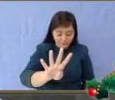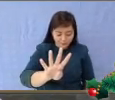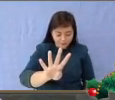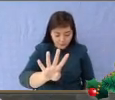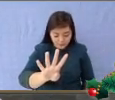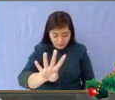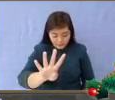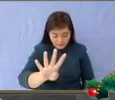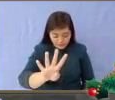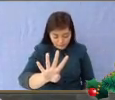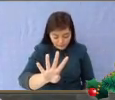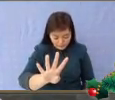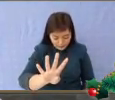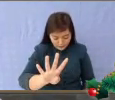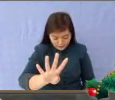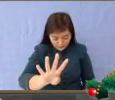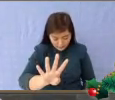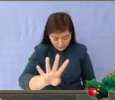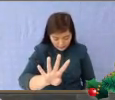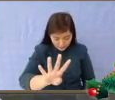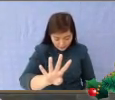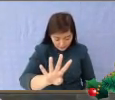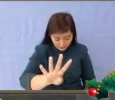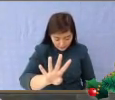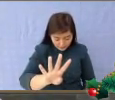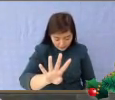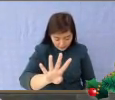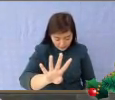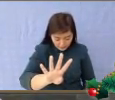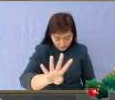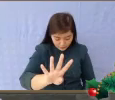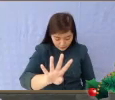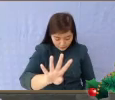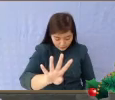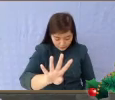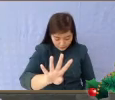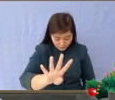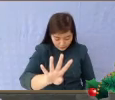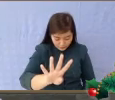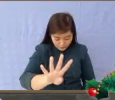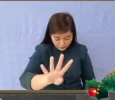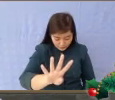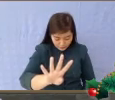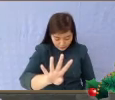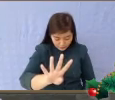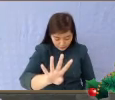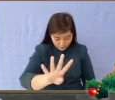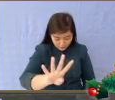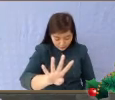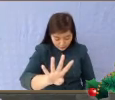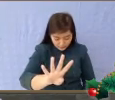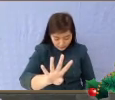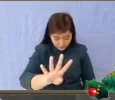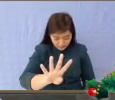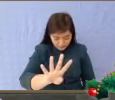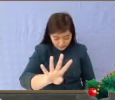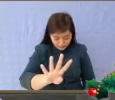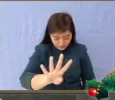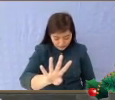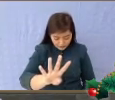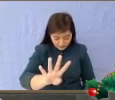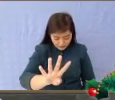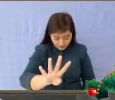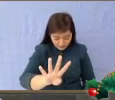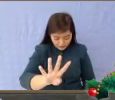person. Verse number 4. Yeah. Do I walk through the valley of the shadow of death? I will fear